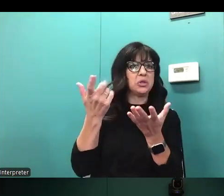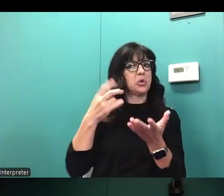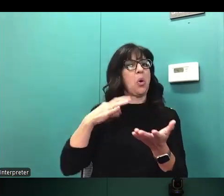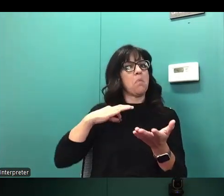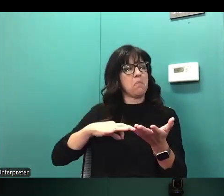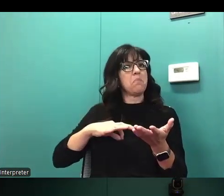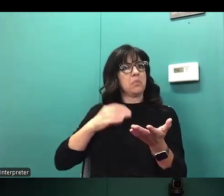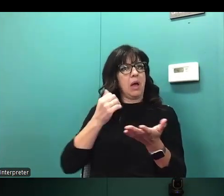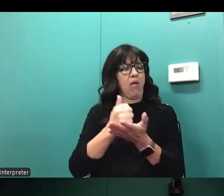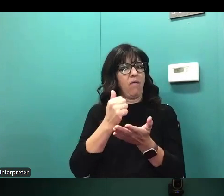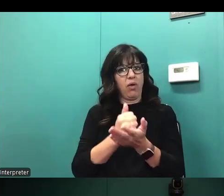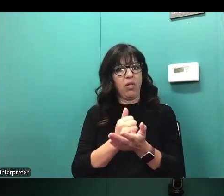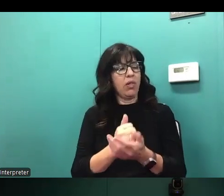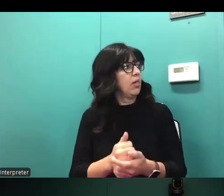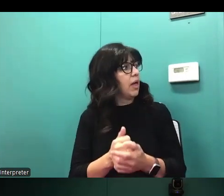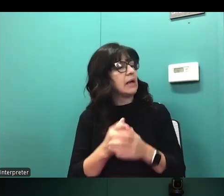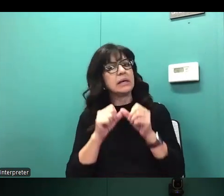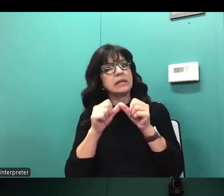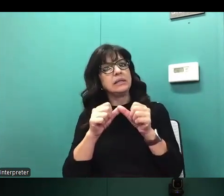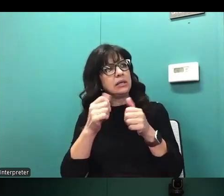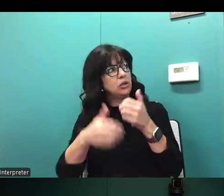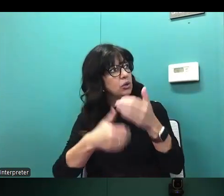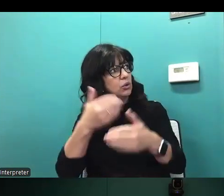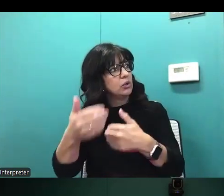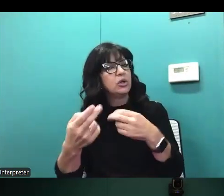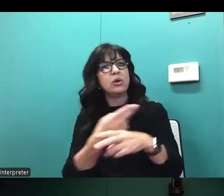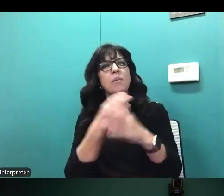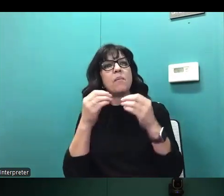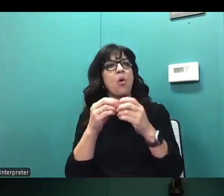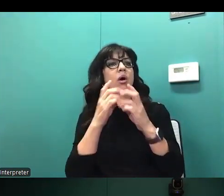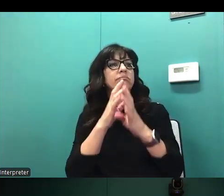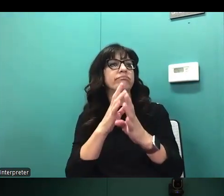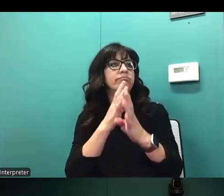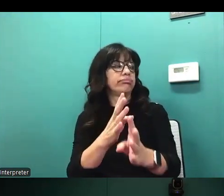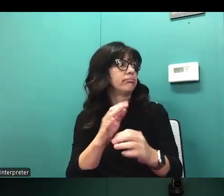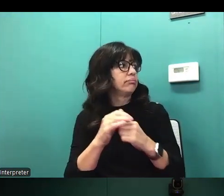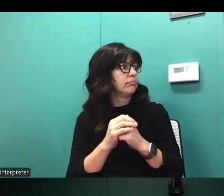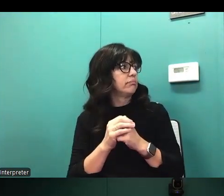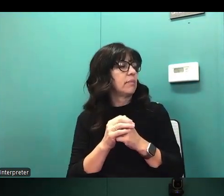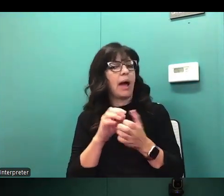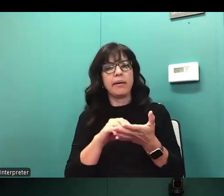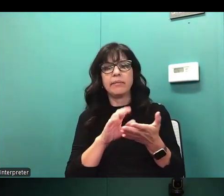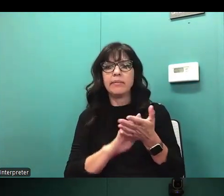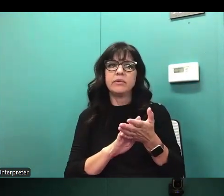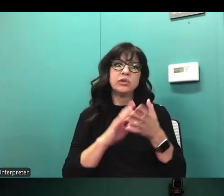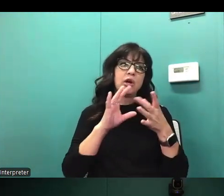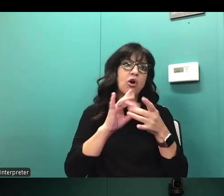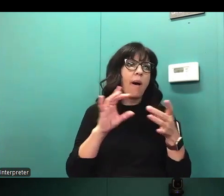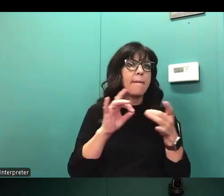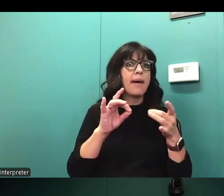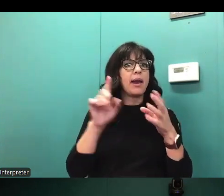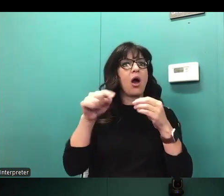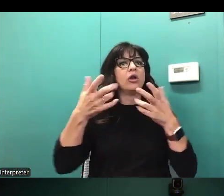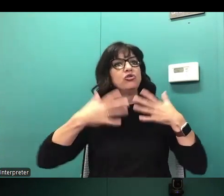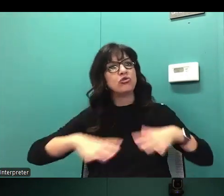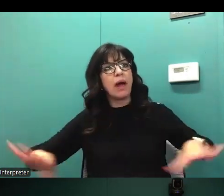of this. And then you can see as it went on, she used a lot more utterances. So I wrote like, she commented on a dress. And so